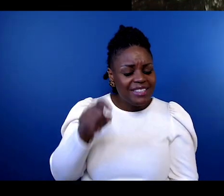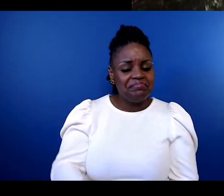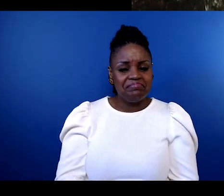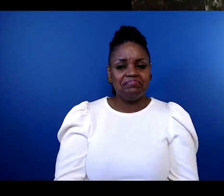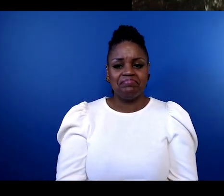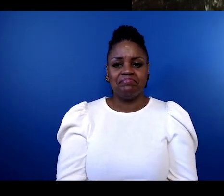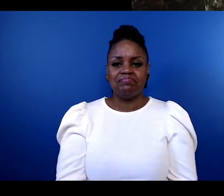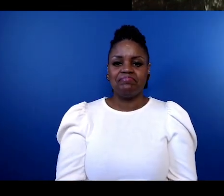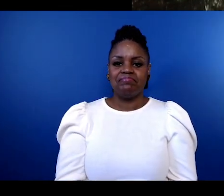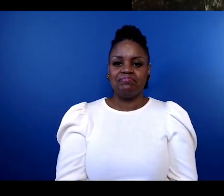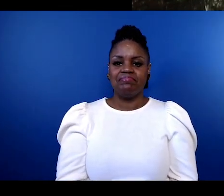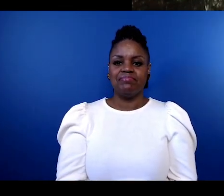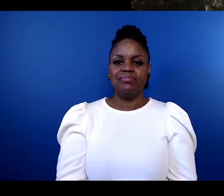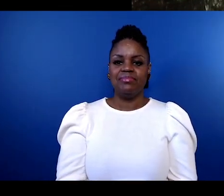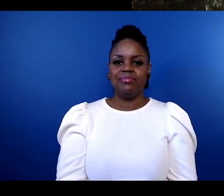off screen.